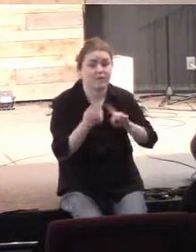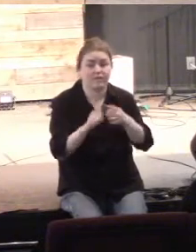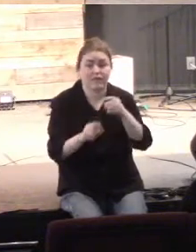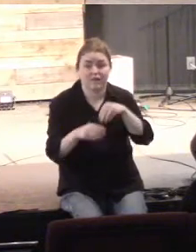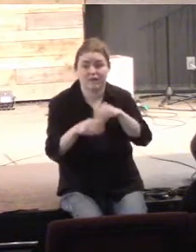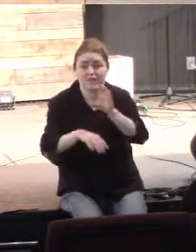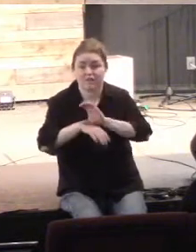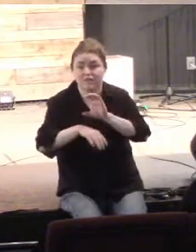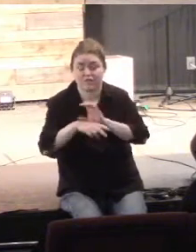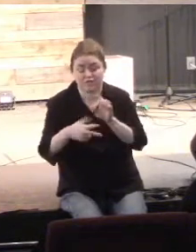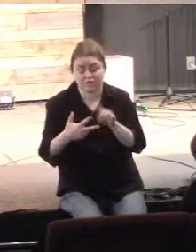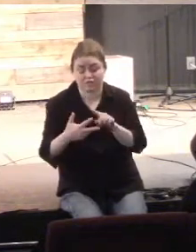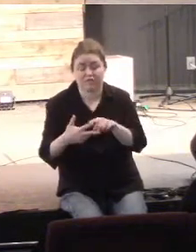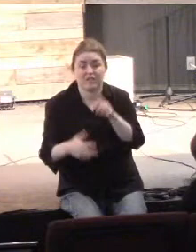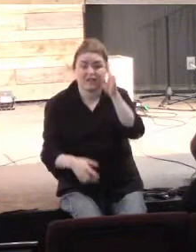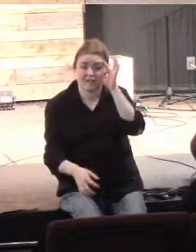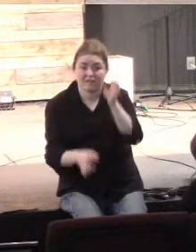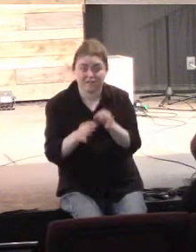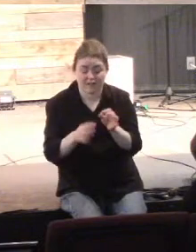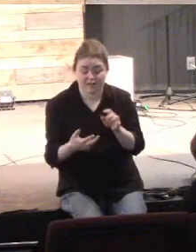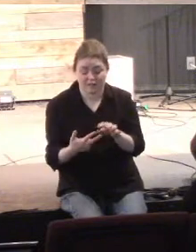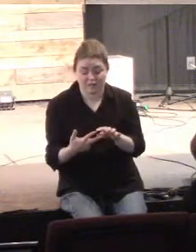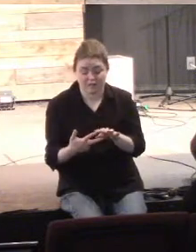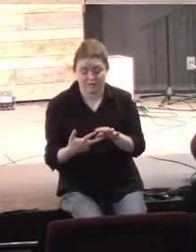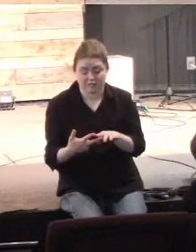faithful. Remember His faithfulness.